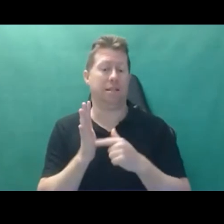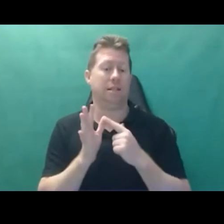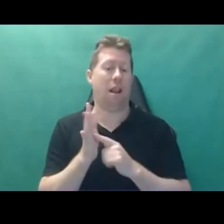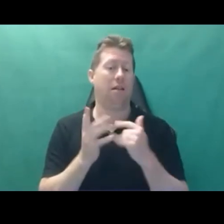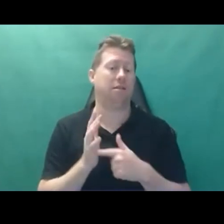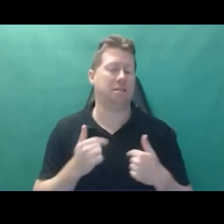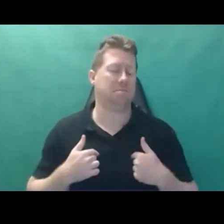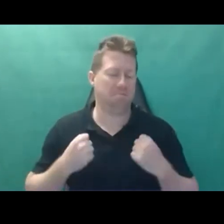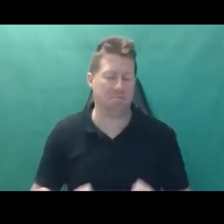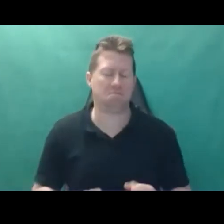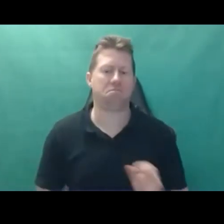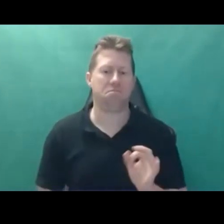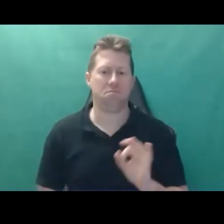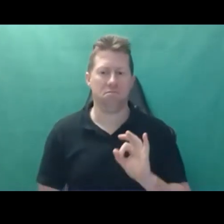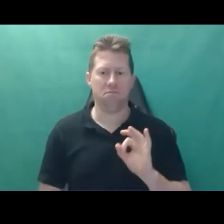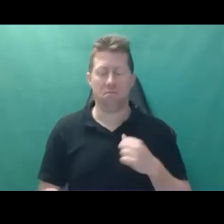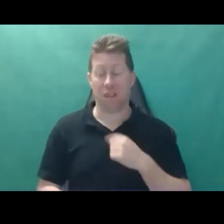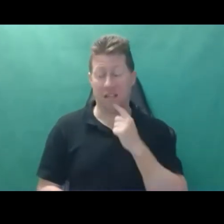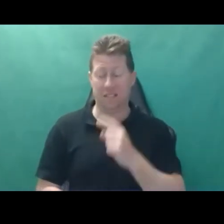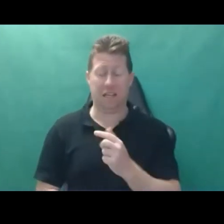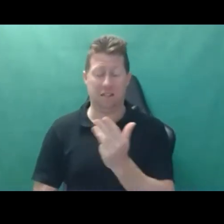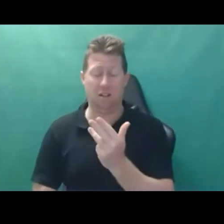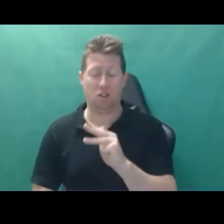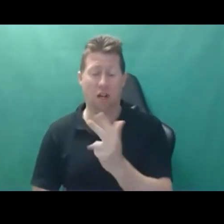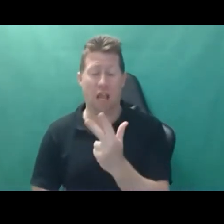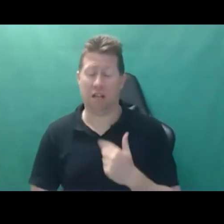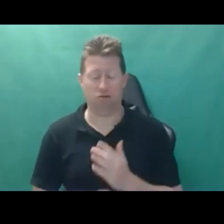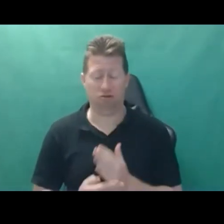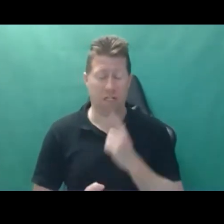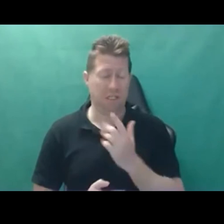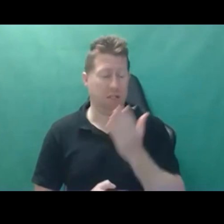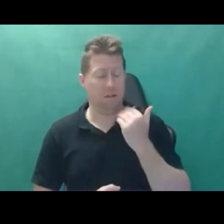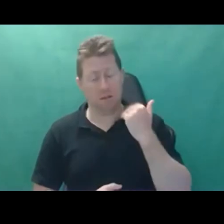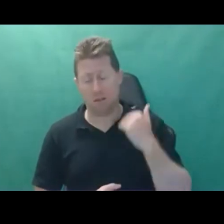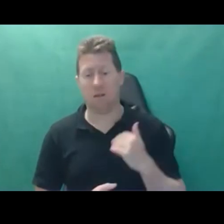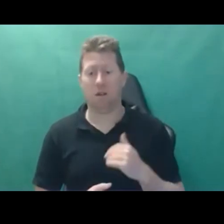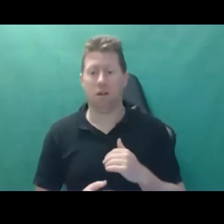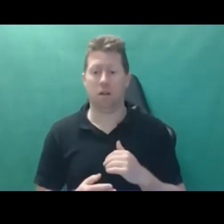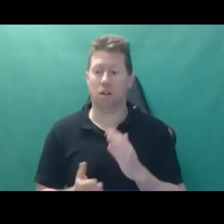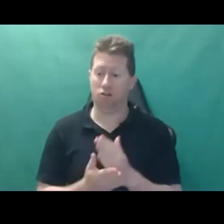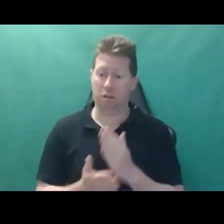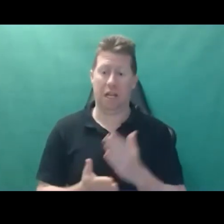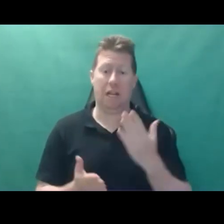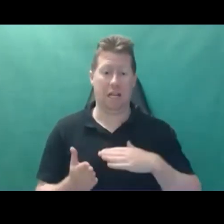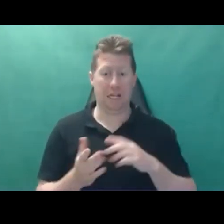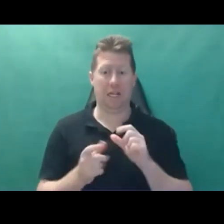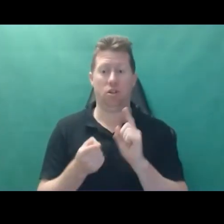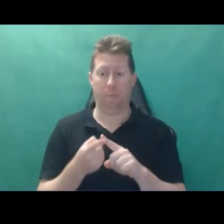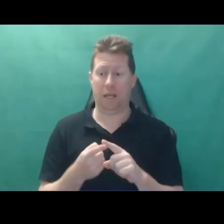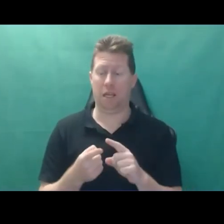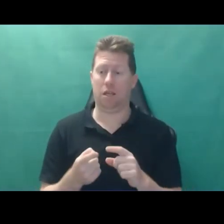I believe that the that ideally, it's the, it's got to be a